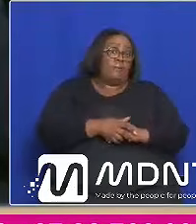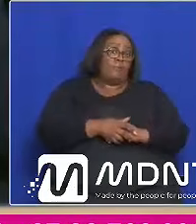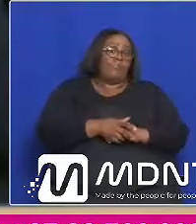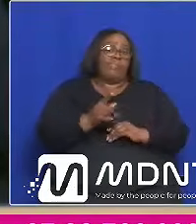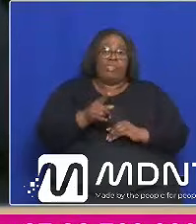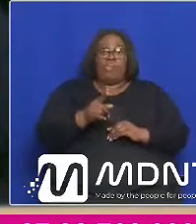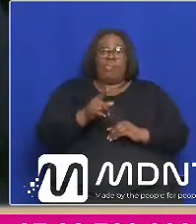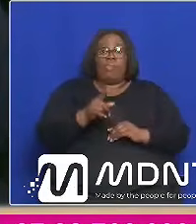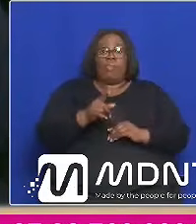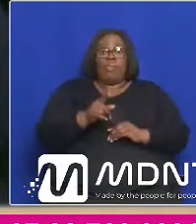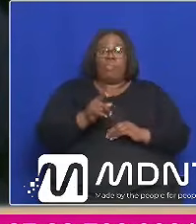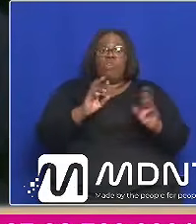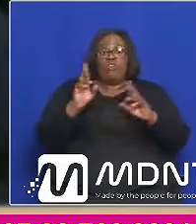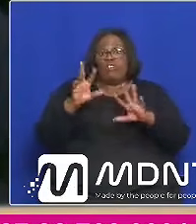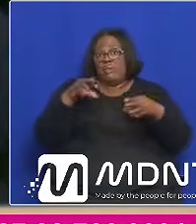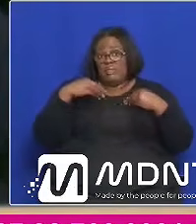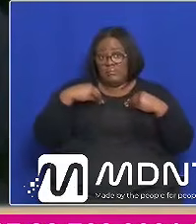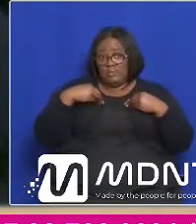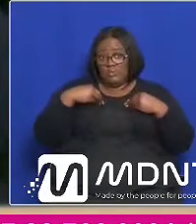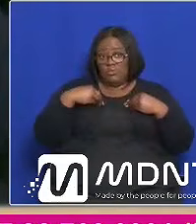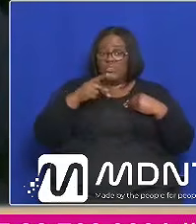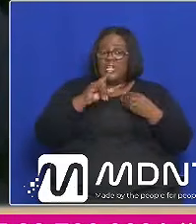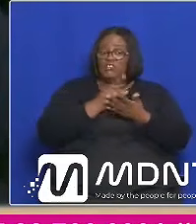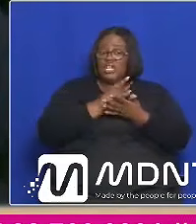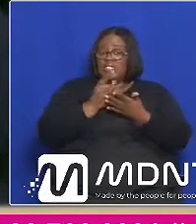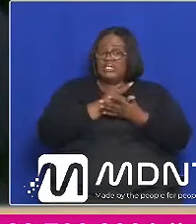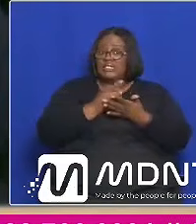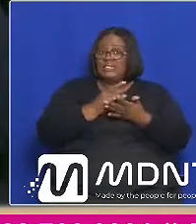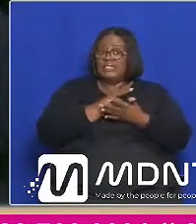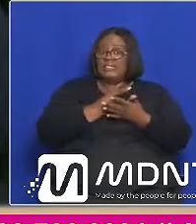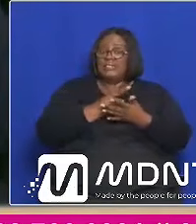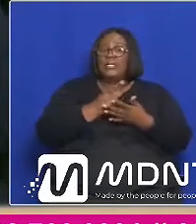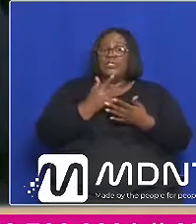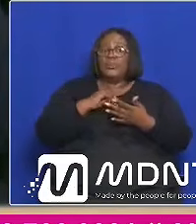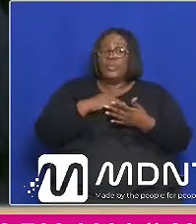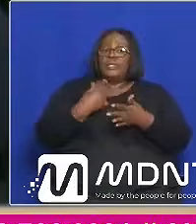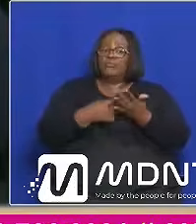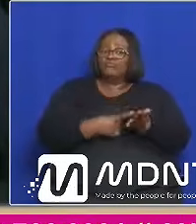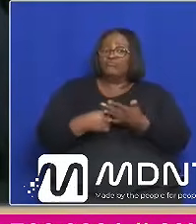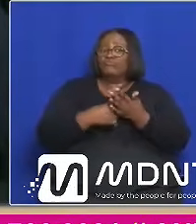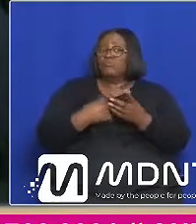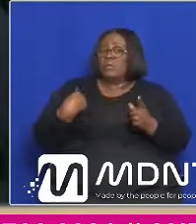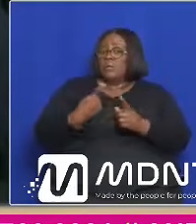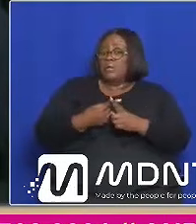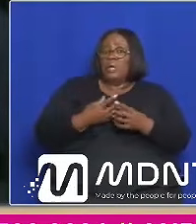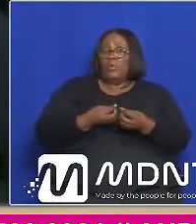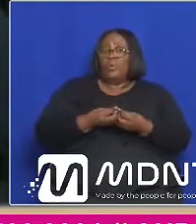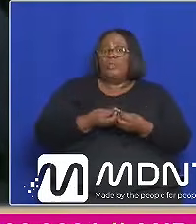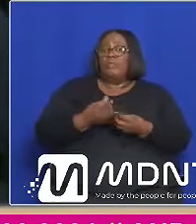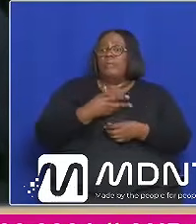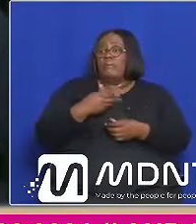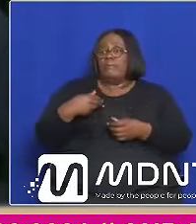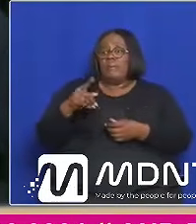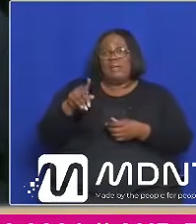that these chats that you've been going through with Ms. Silla in fact indicate that you have more than that